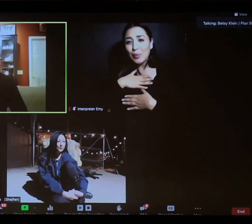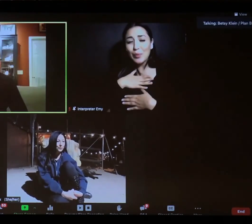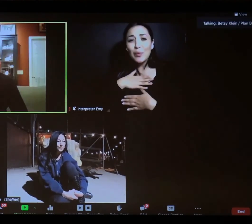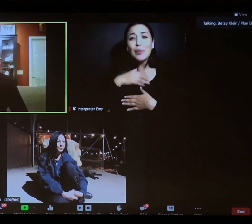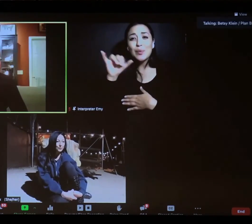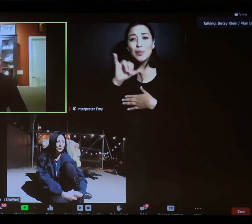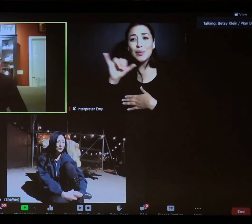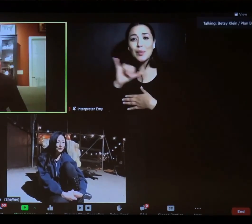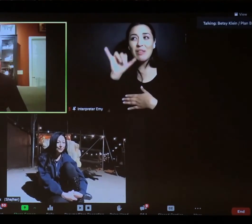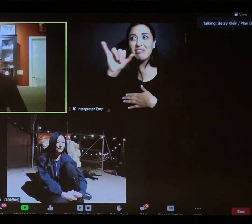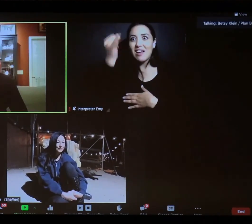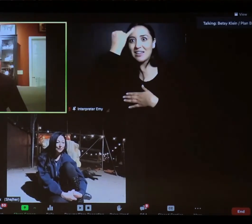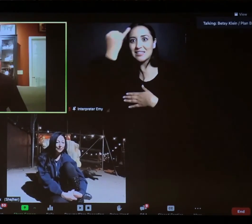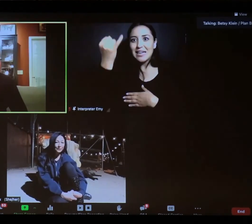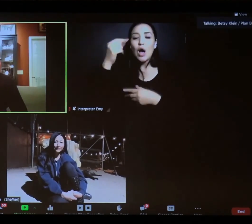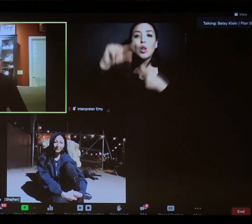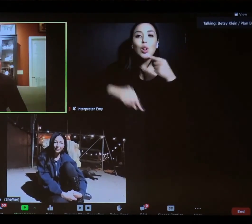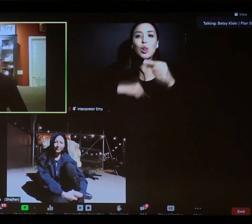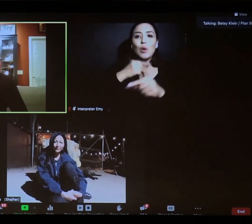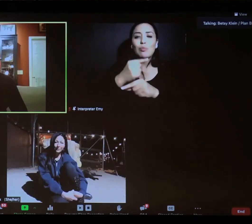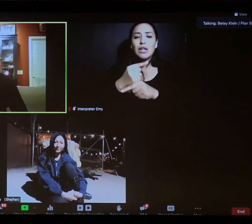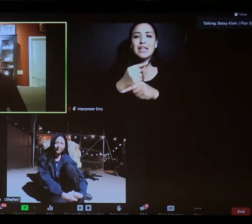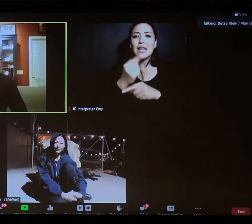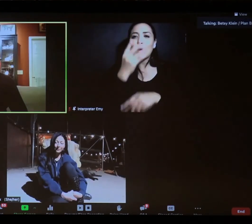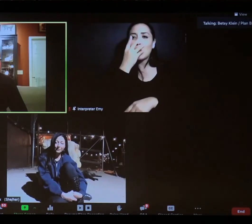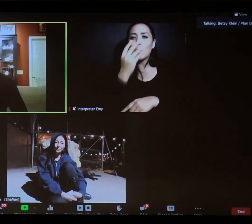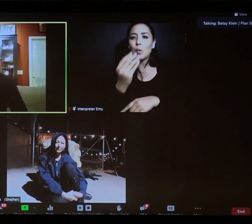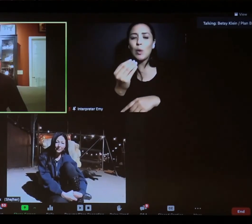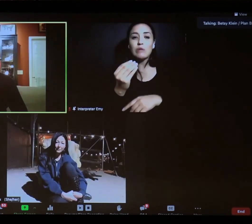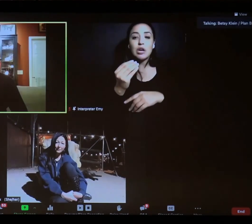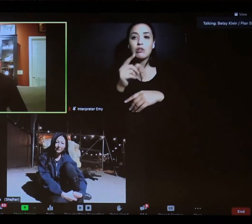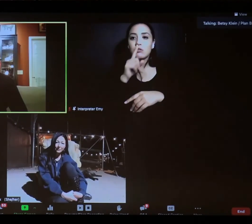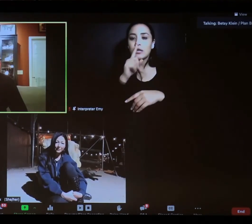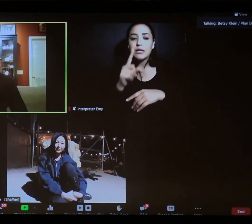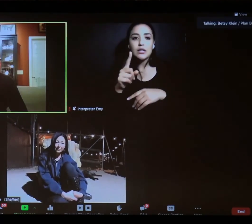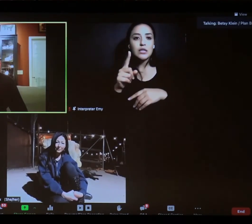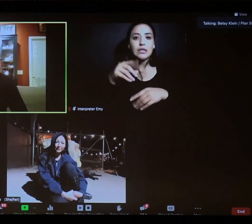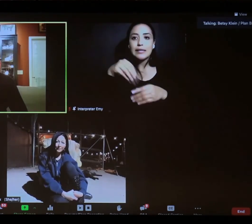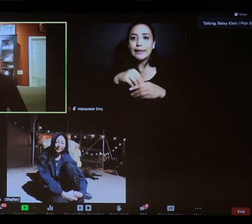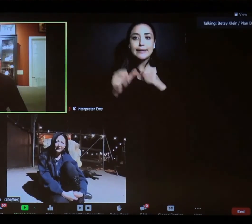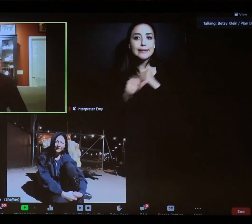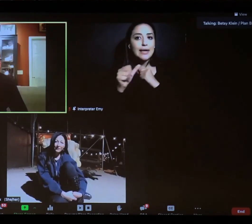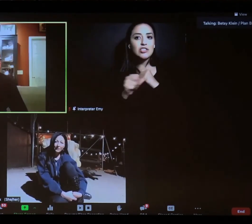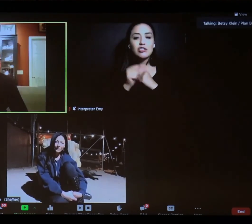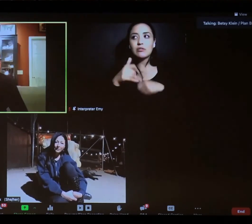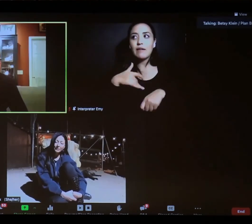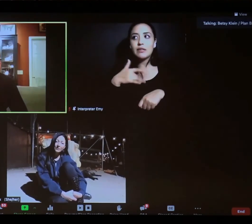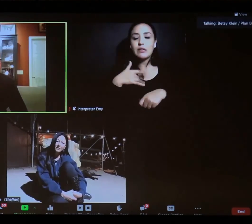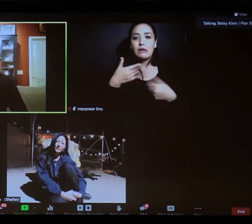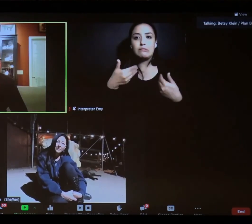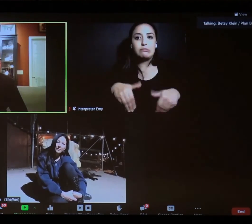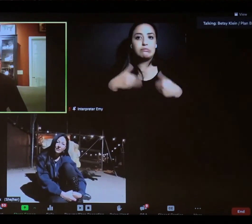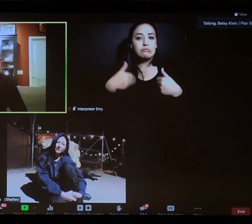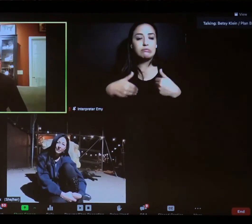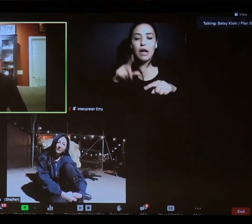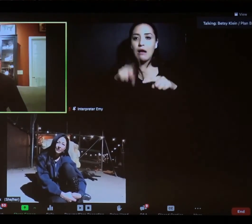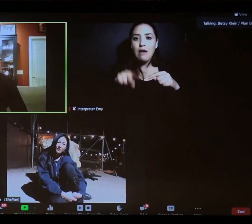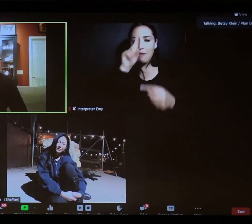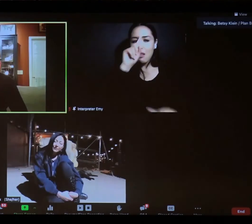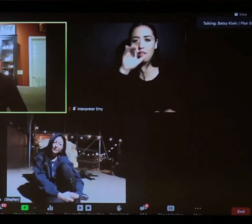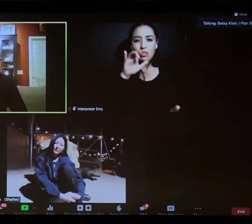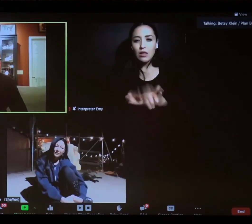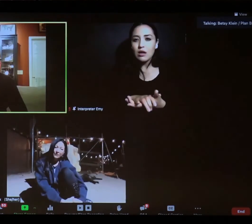that globally wolves are in such peril, you know, and it's just kind of hard to wrap your head around sometimes. And the